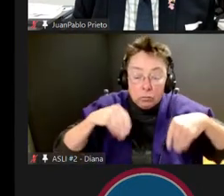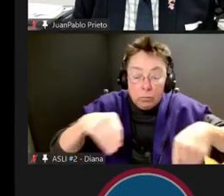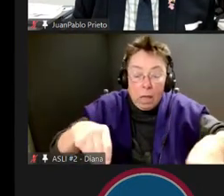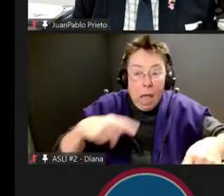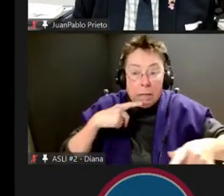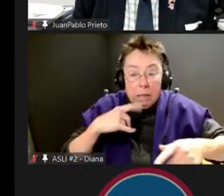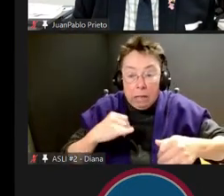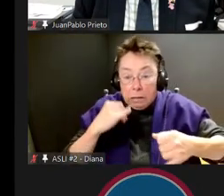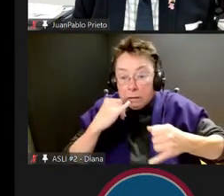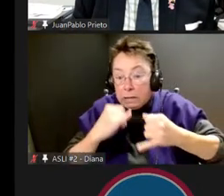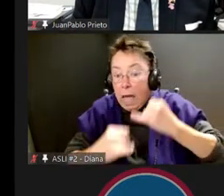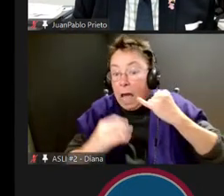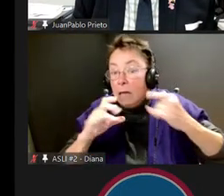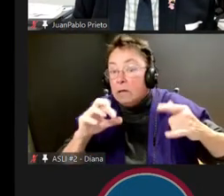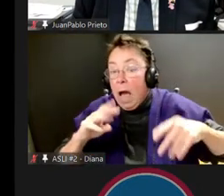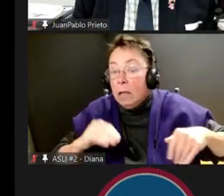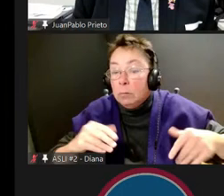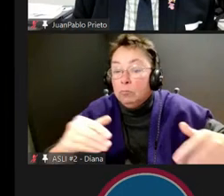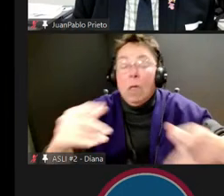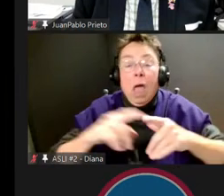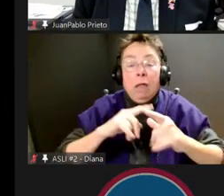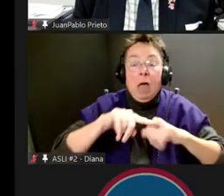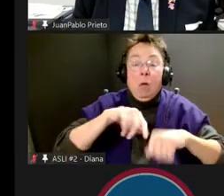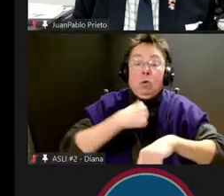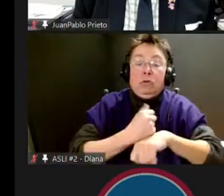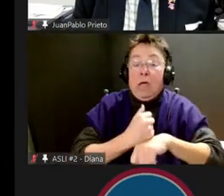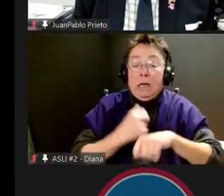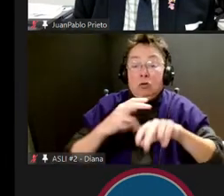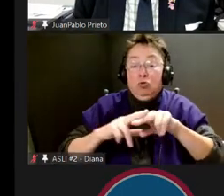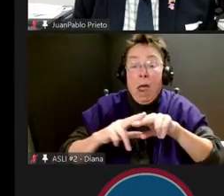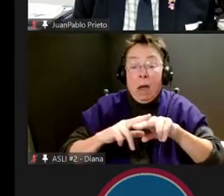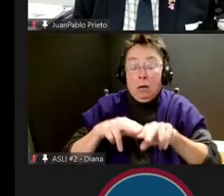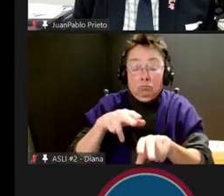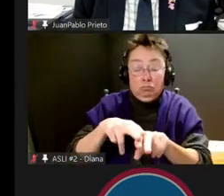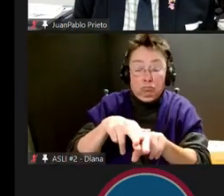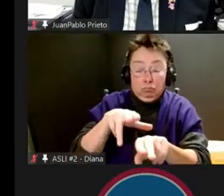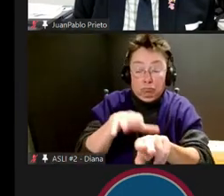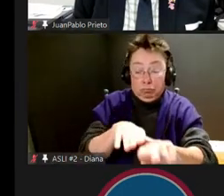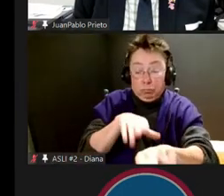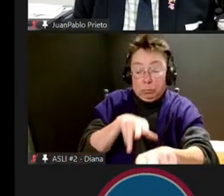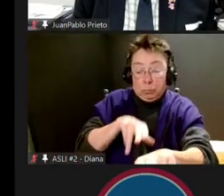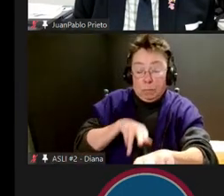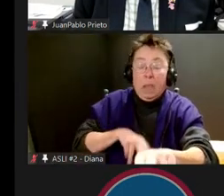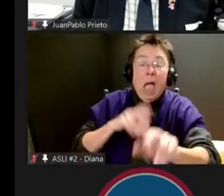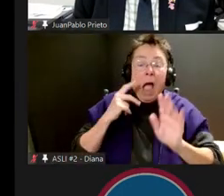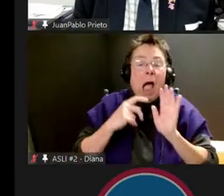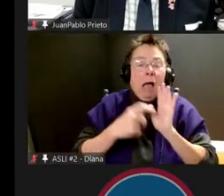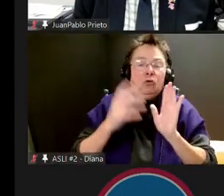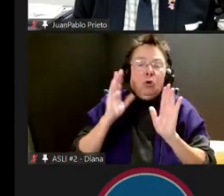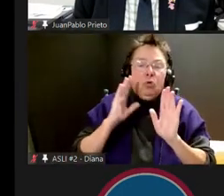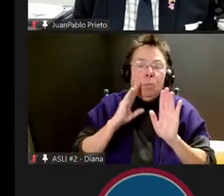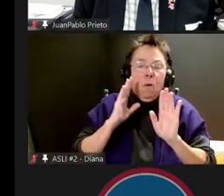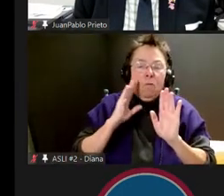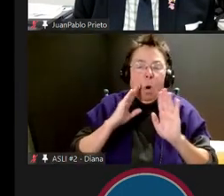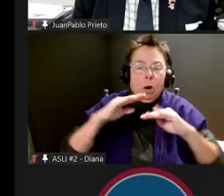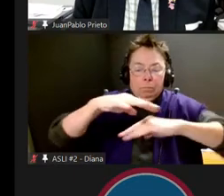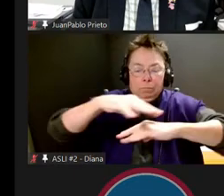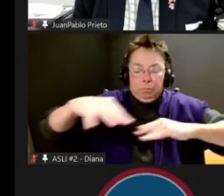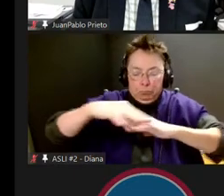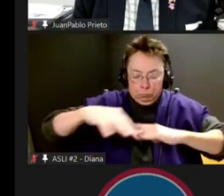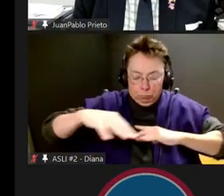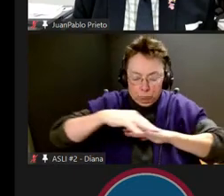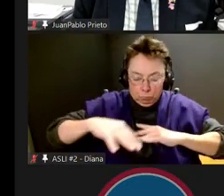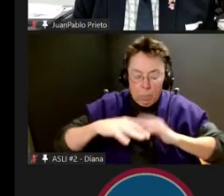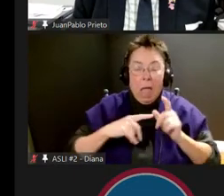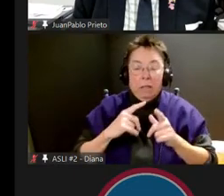columns up in that area, and we're forming track behind it. So I've shown you some of the track work in the past. We're starting to weld rail and bring other things in there, and we continue to